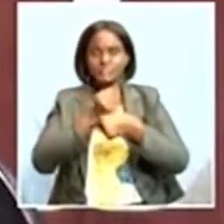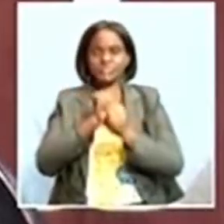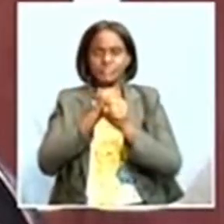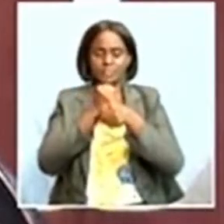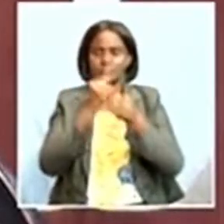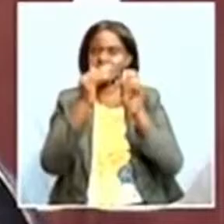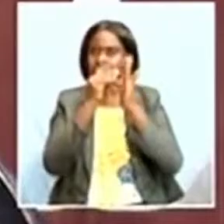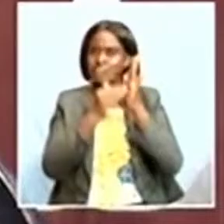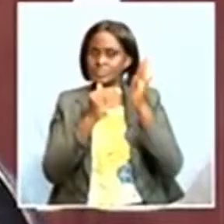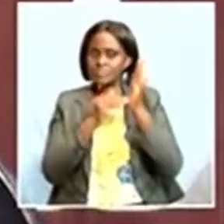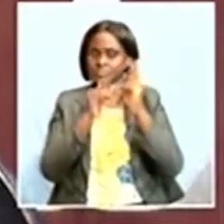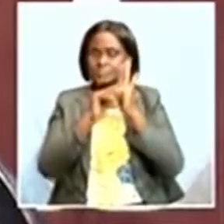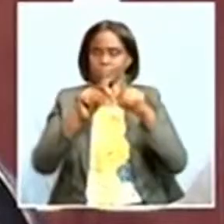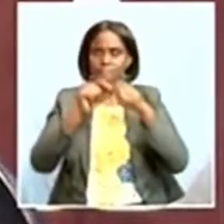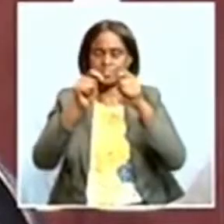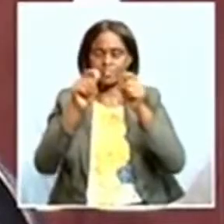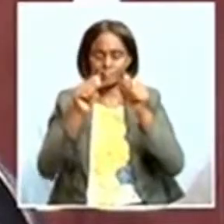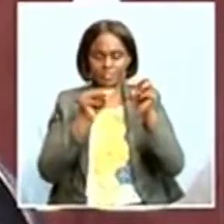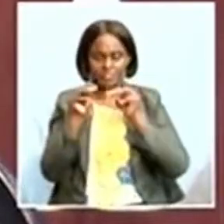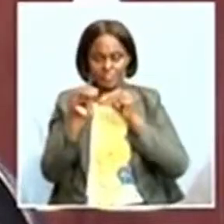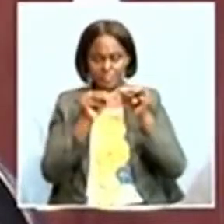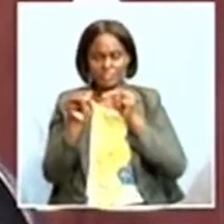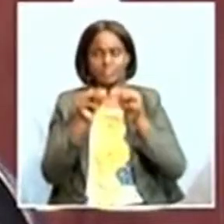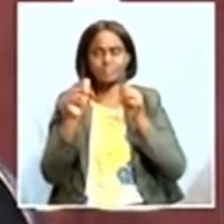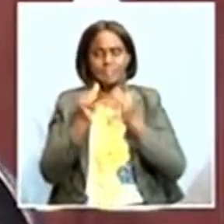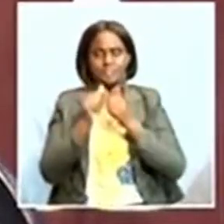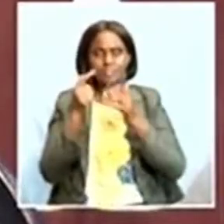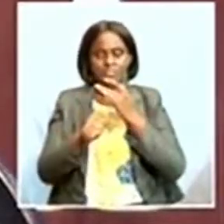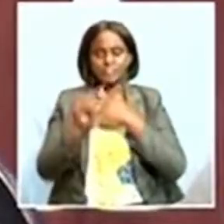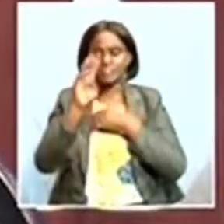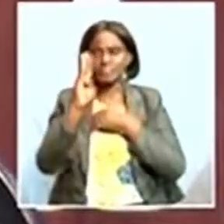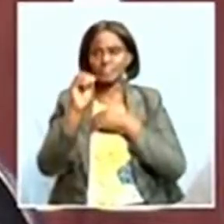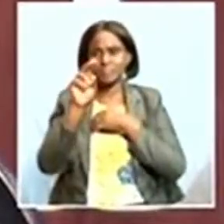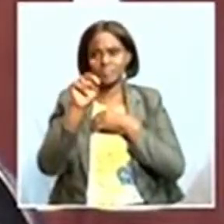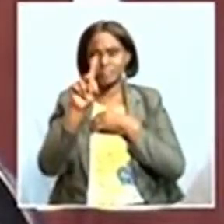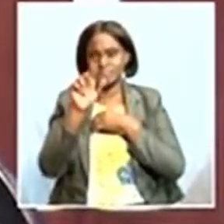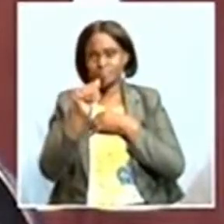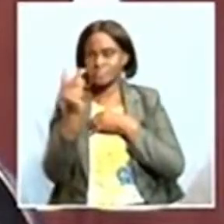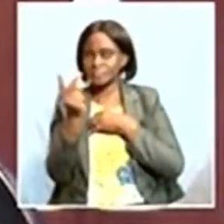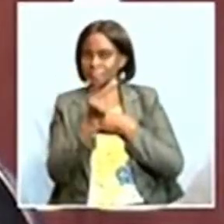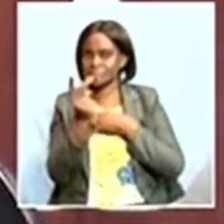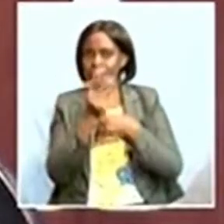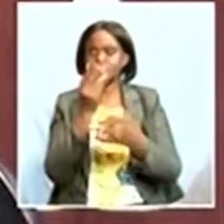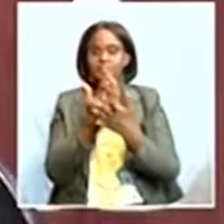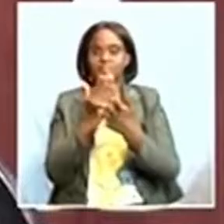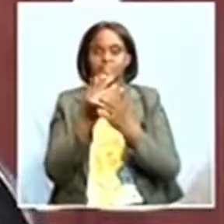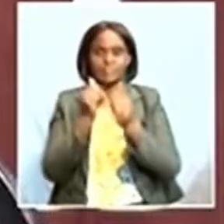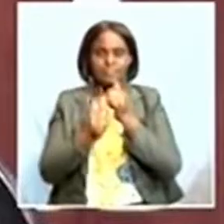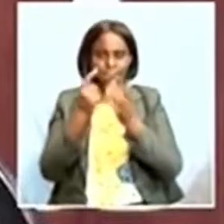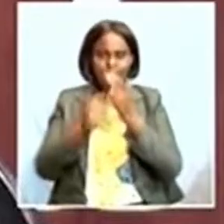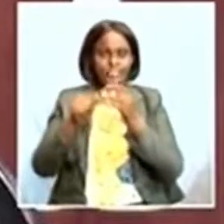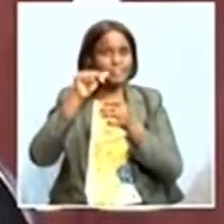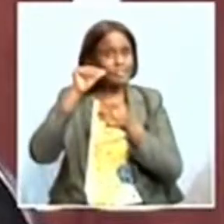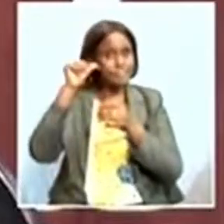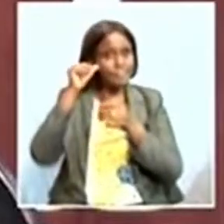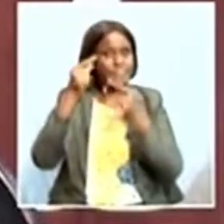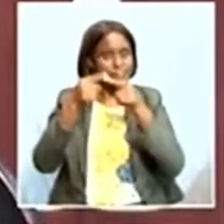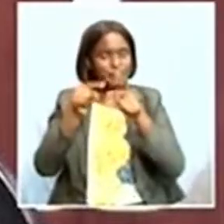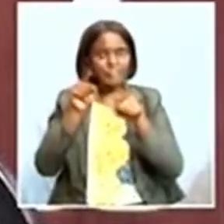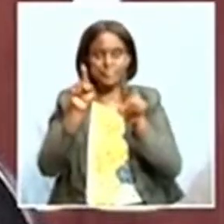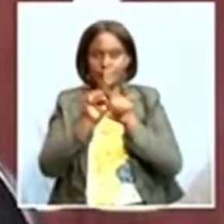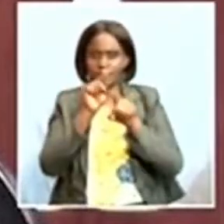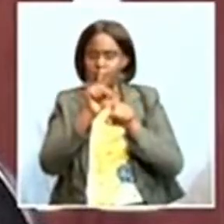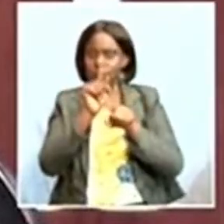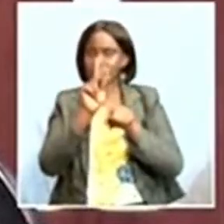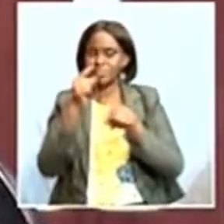guidelines on the issuance and management of municipal bonds. So those are the two motions that were moved by Mr. Christopher